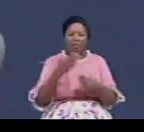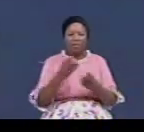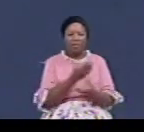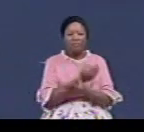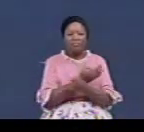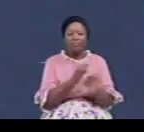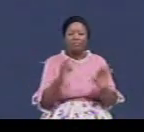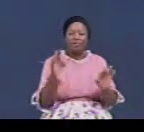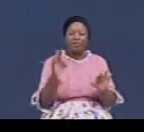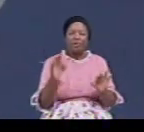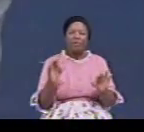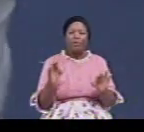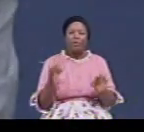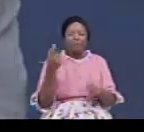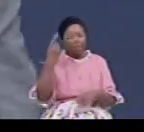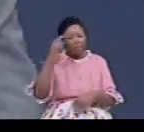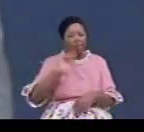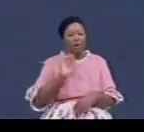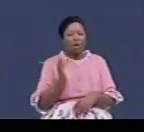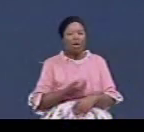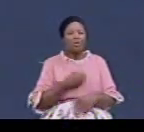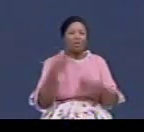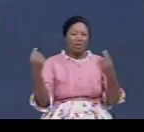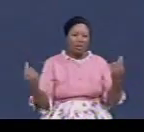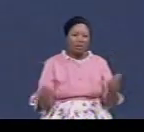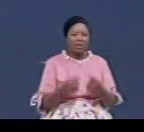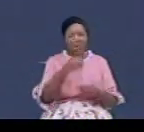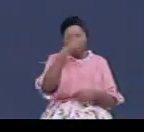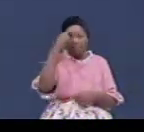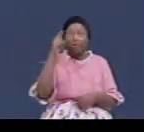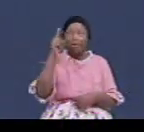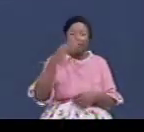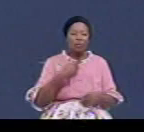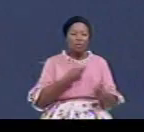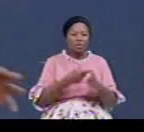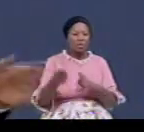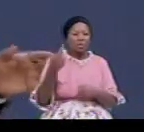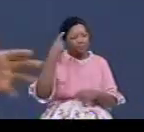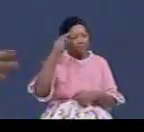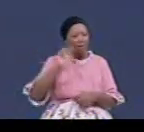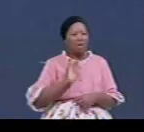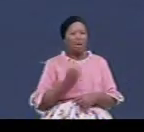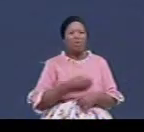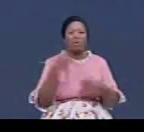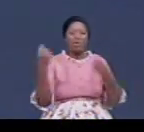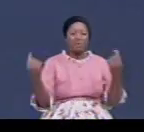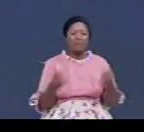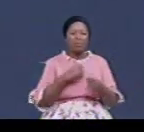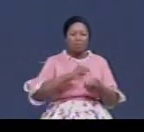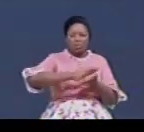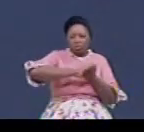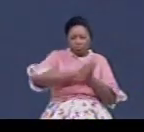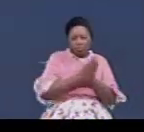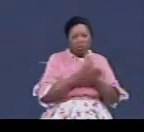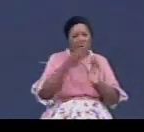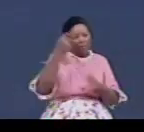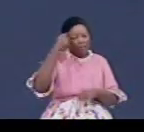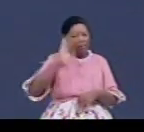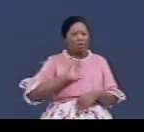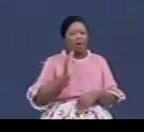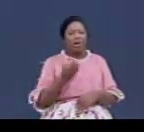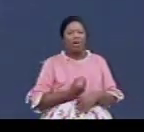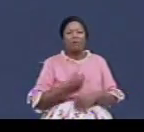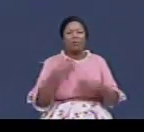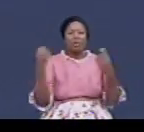our transgression, because he was wounded for our transgressions, he was bruised for our iniquities, and